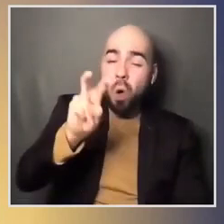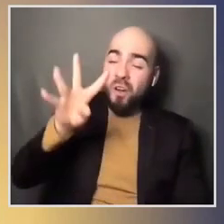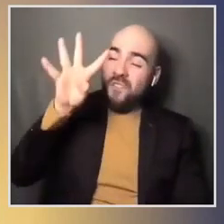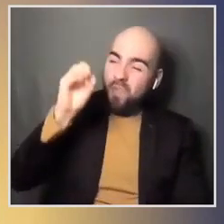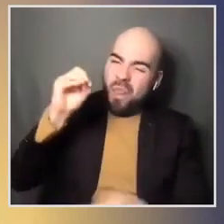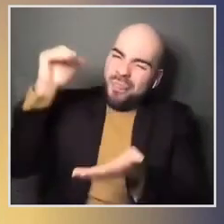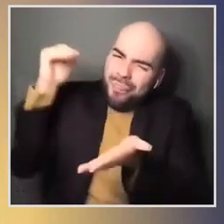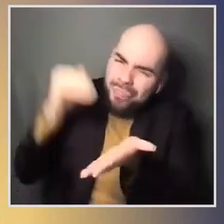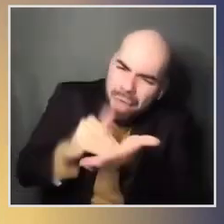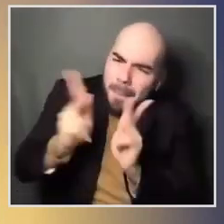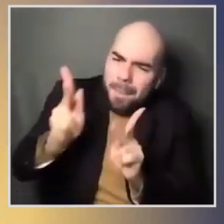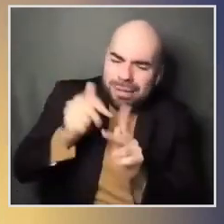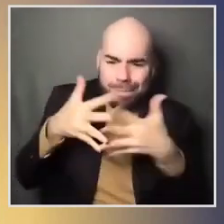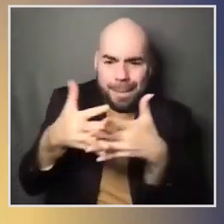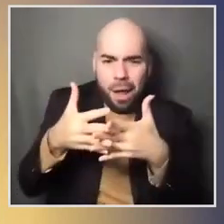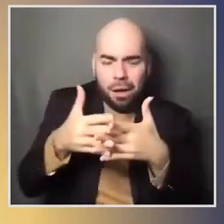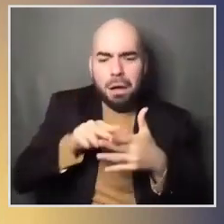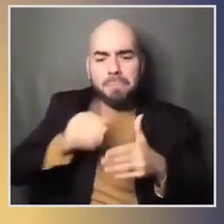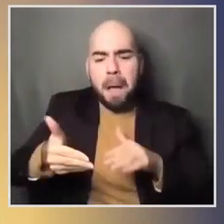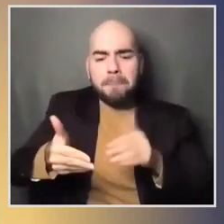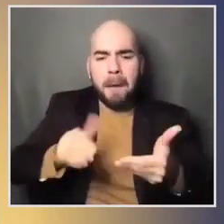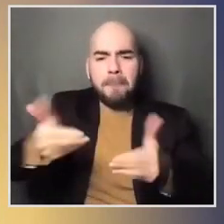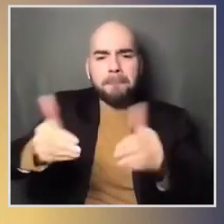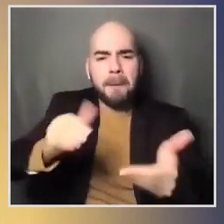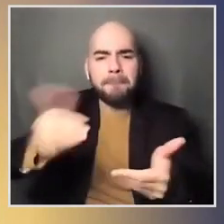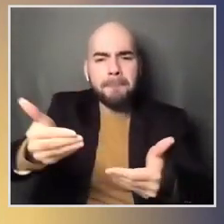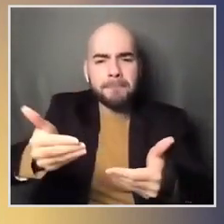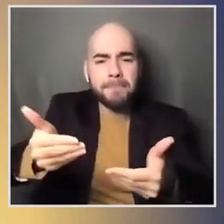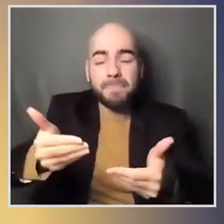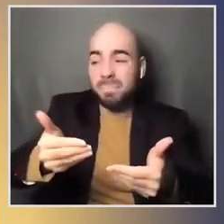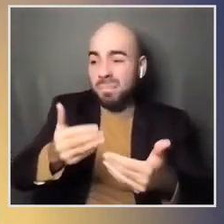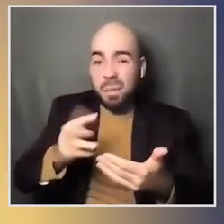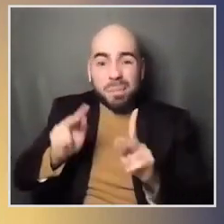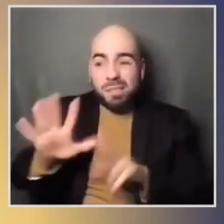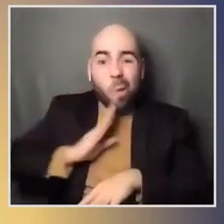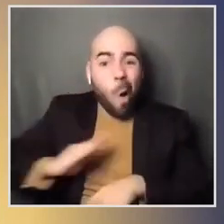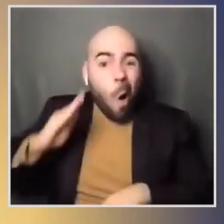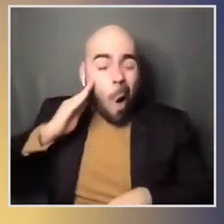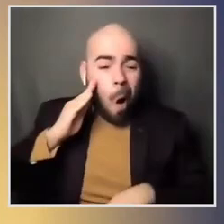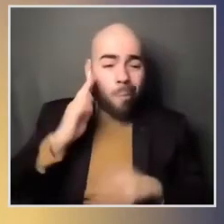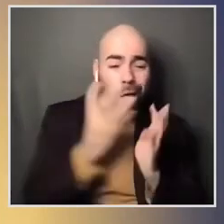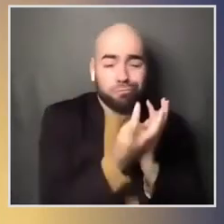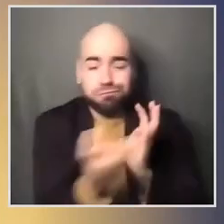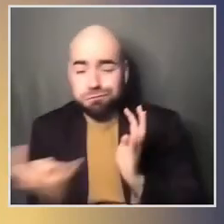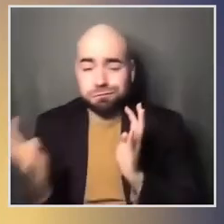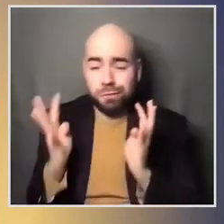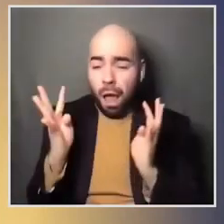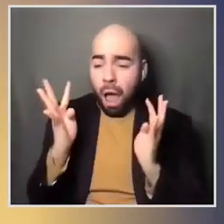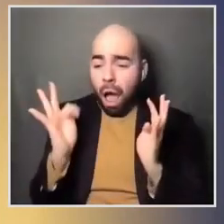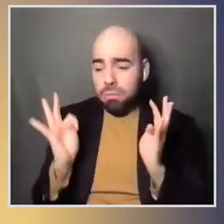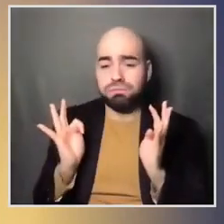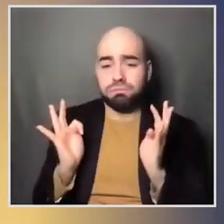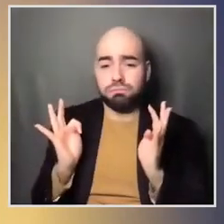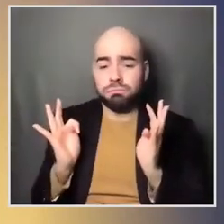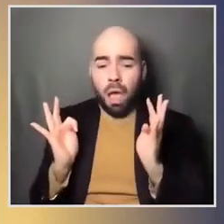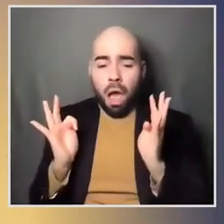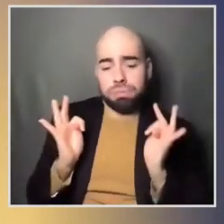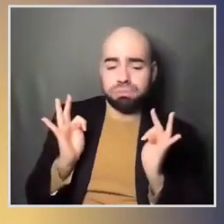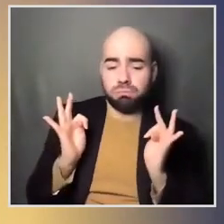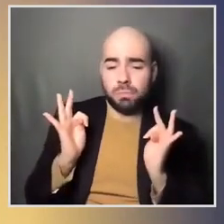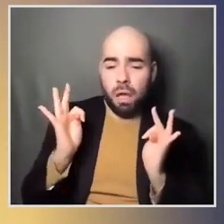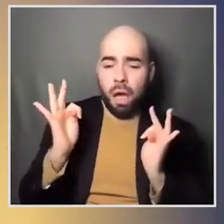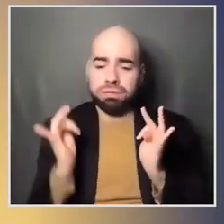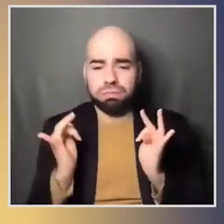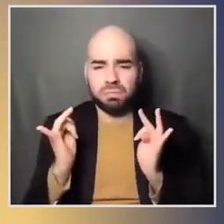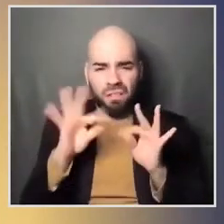240,000 empty chairs, kitchen tables, and dining room tables all across America. We'll never be able to measure all that